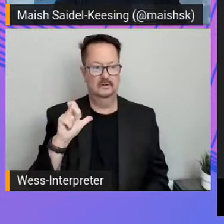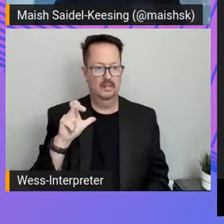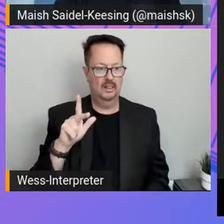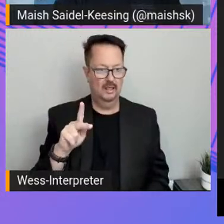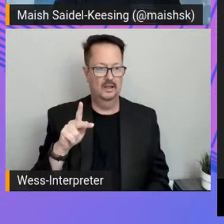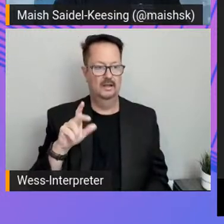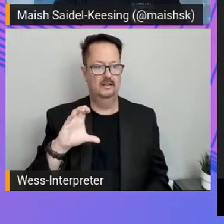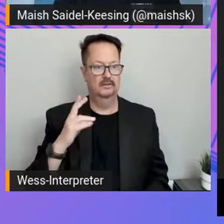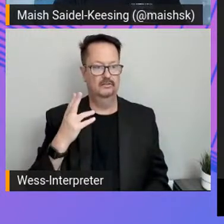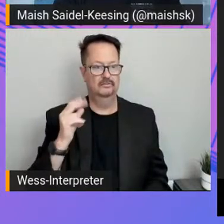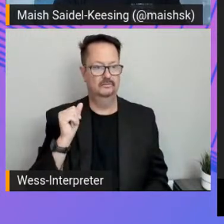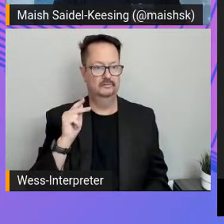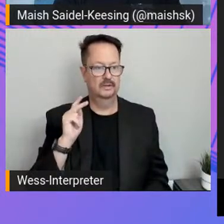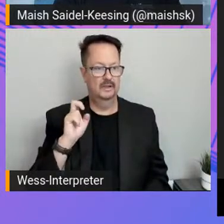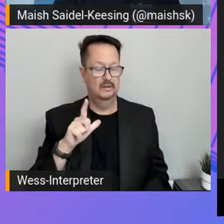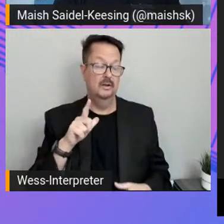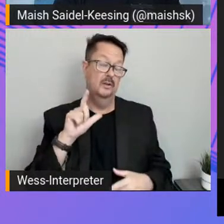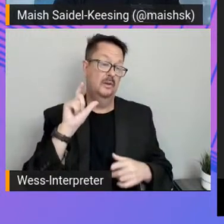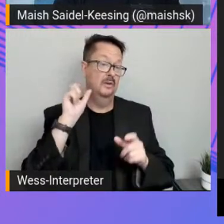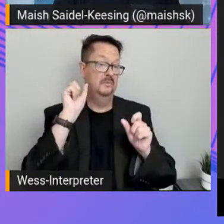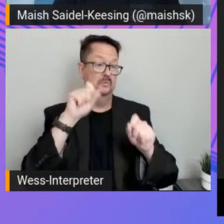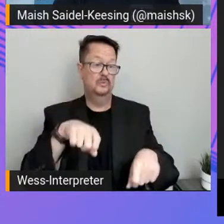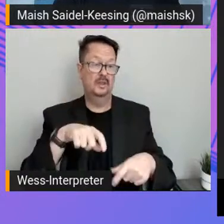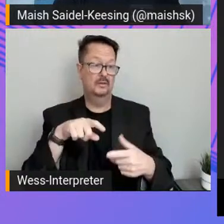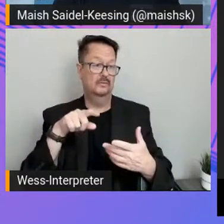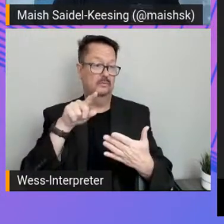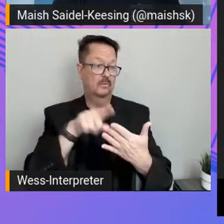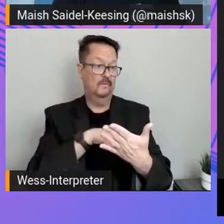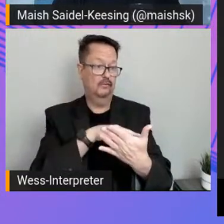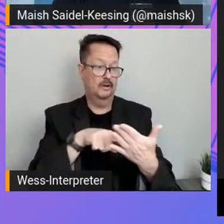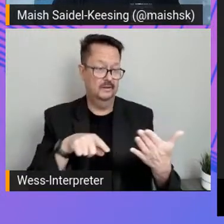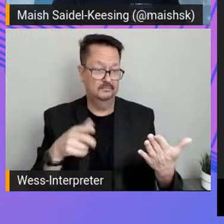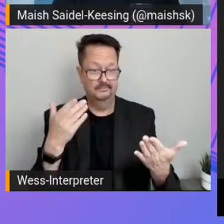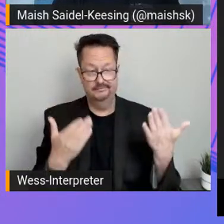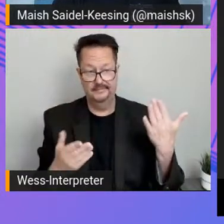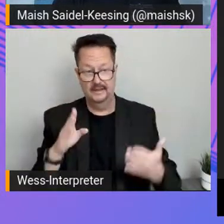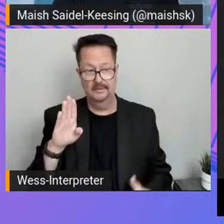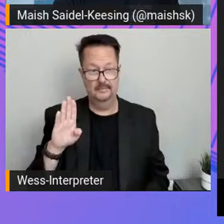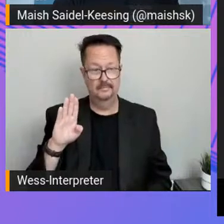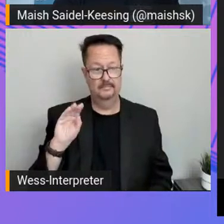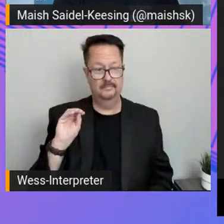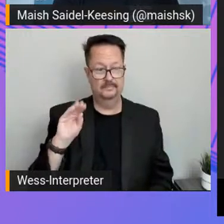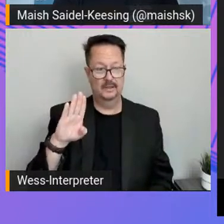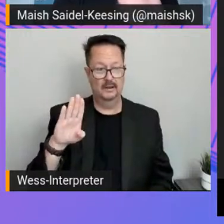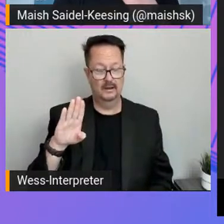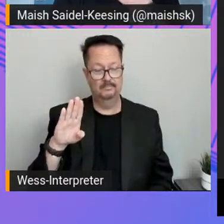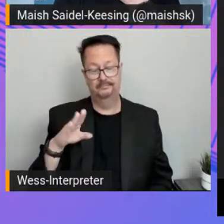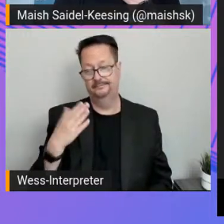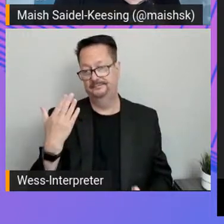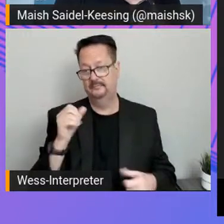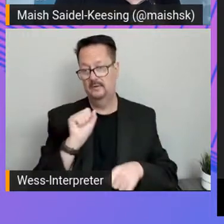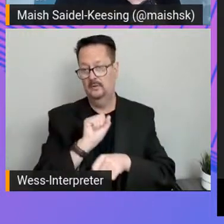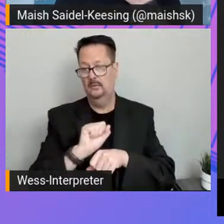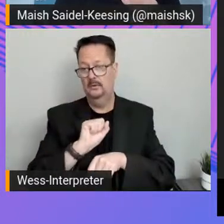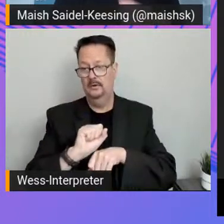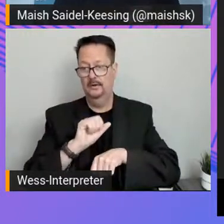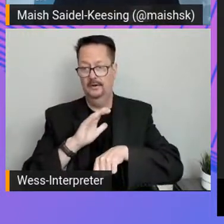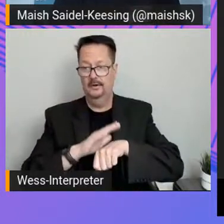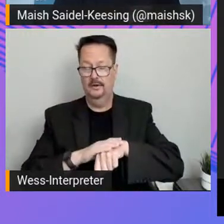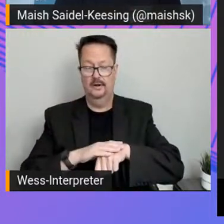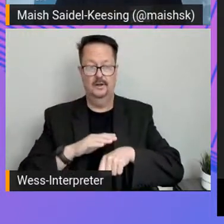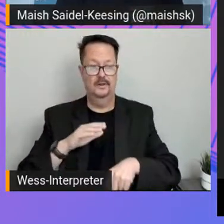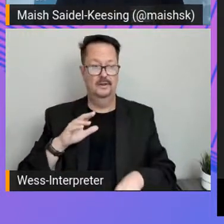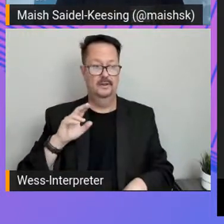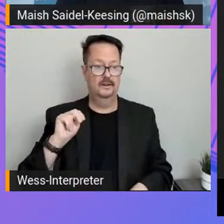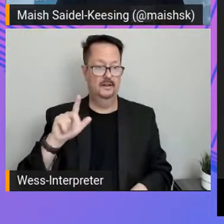then you can do overrides. So maybe Bob is working on some ML project and he needs